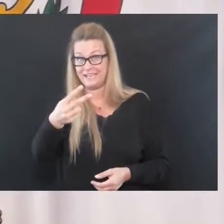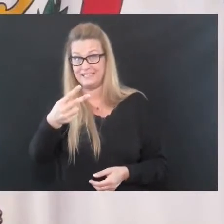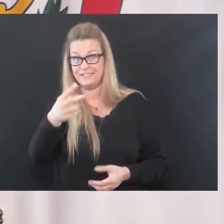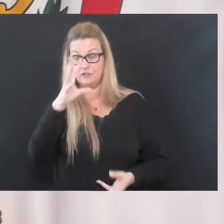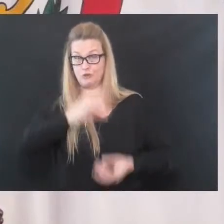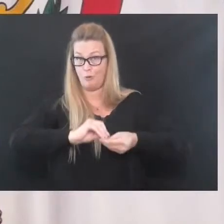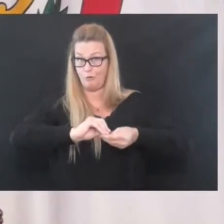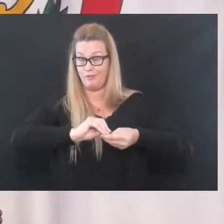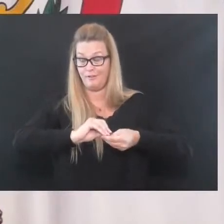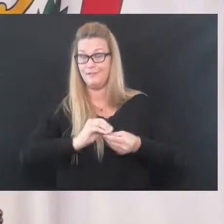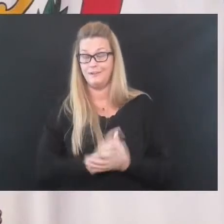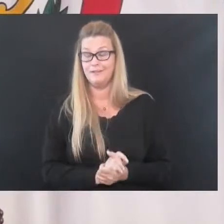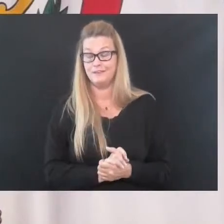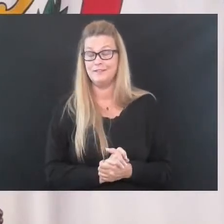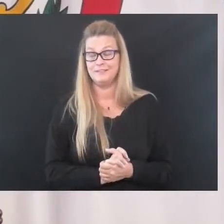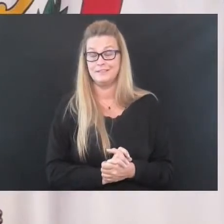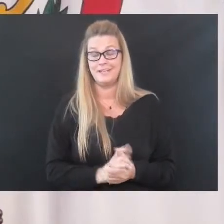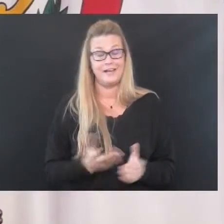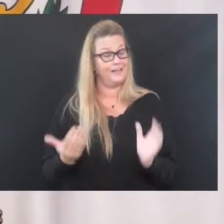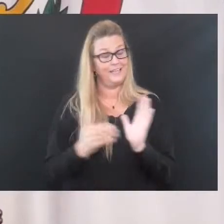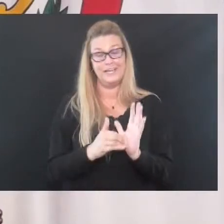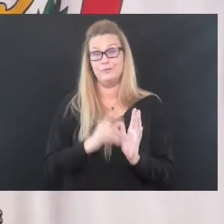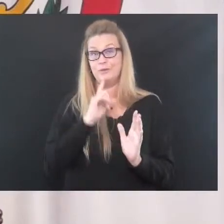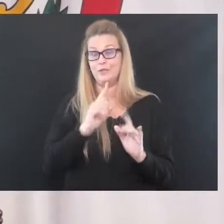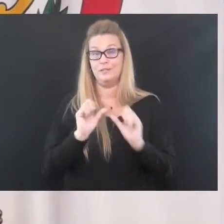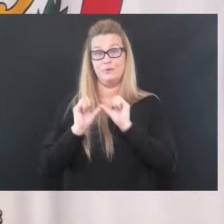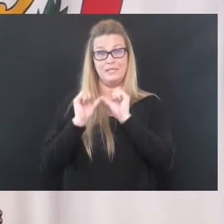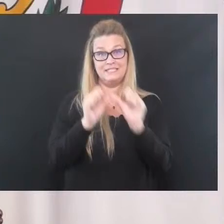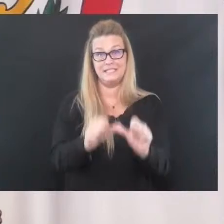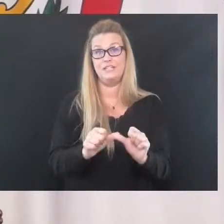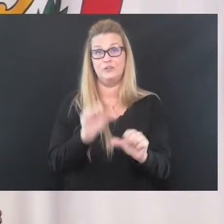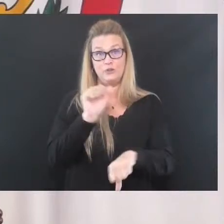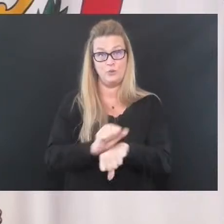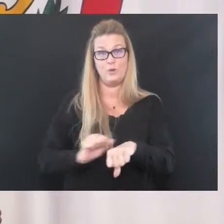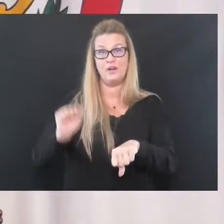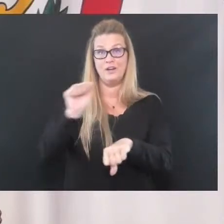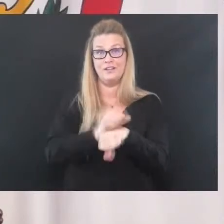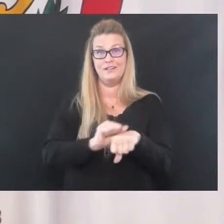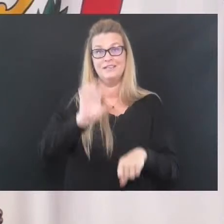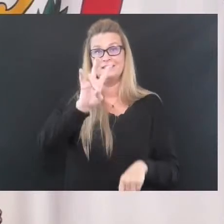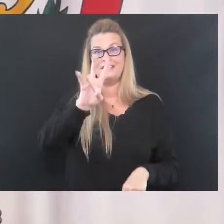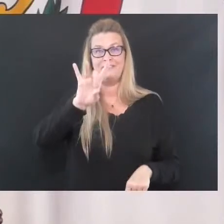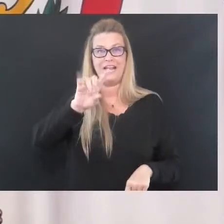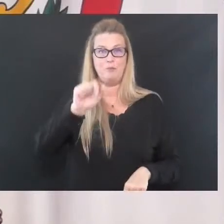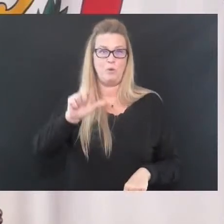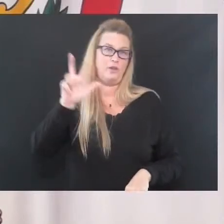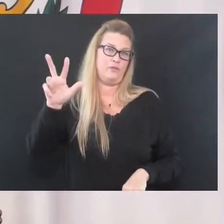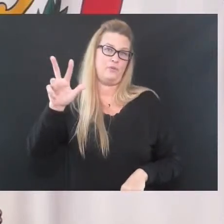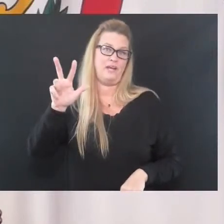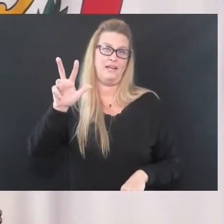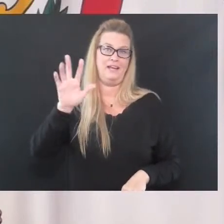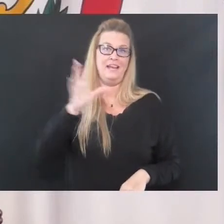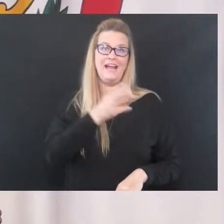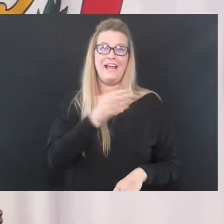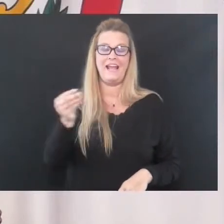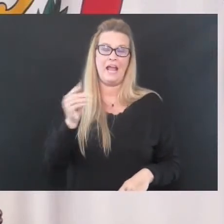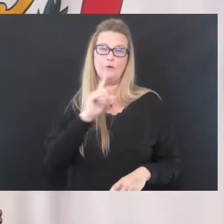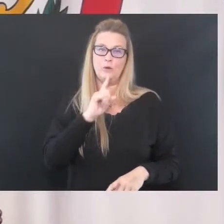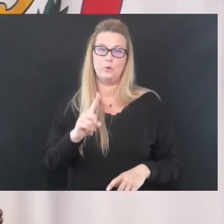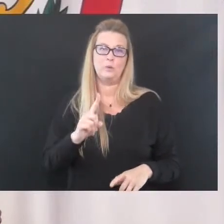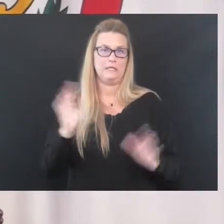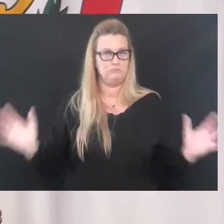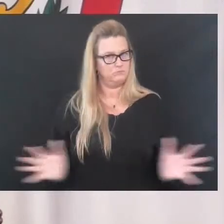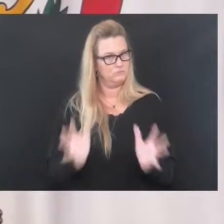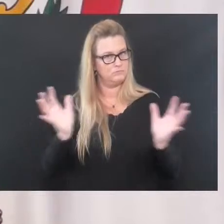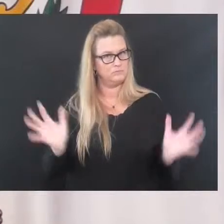total. Again, we want to continue to work really hard. We're at 78.3, and we're really, really pushing hard to